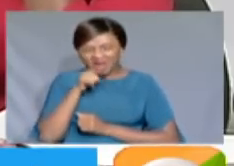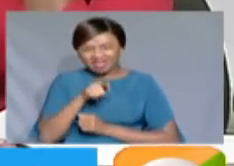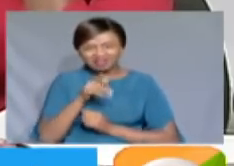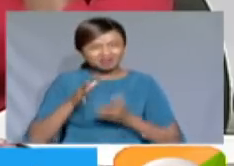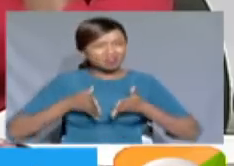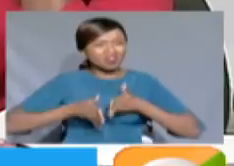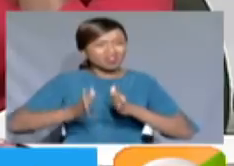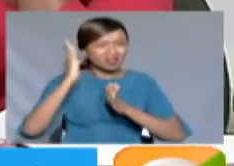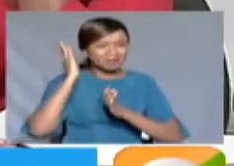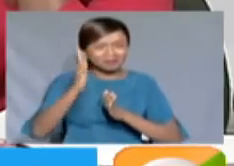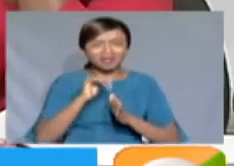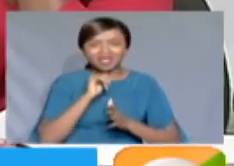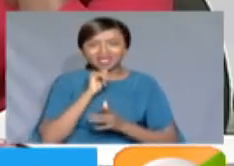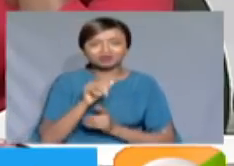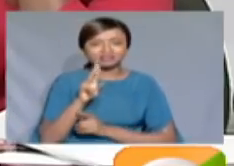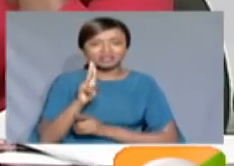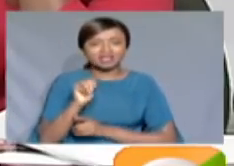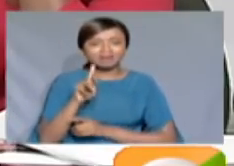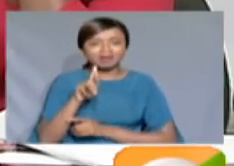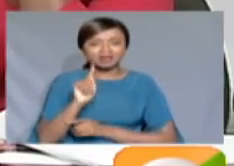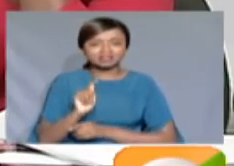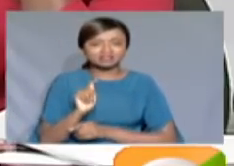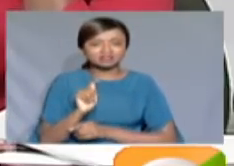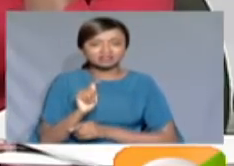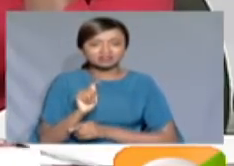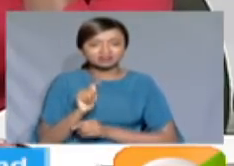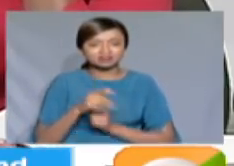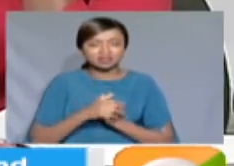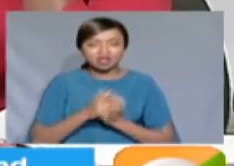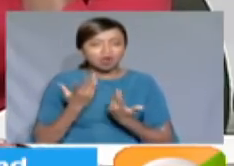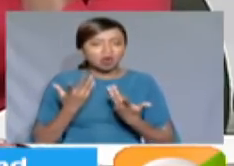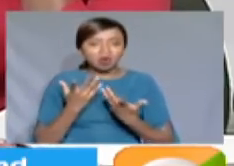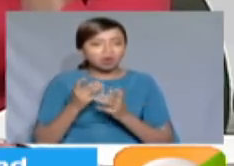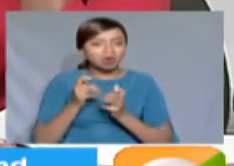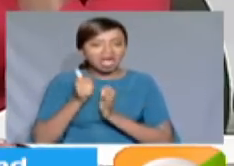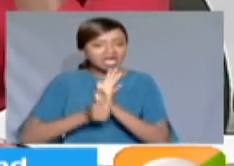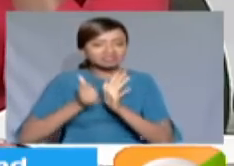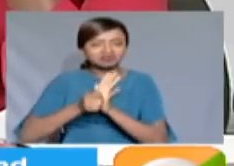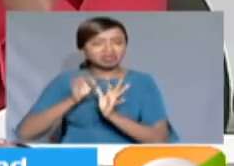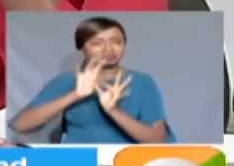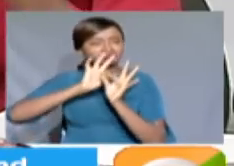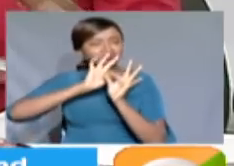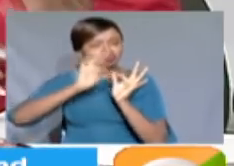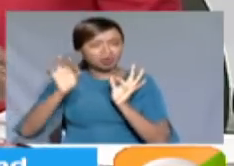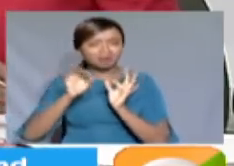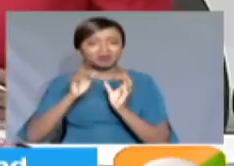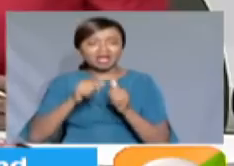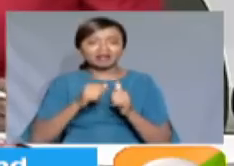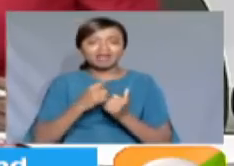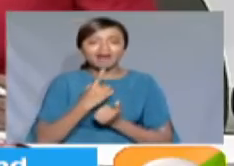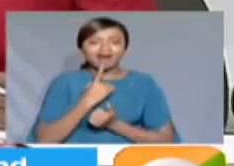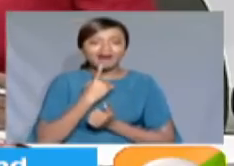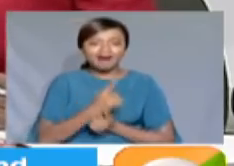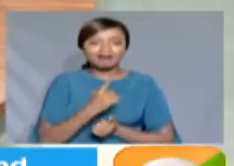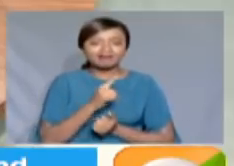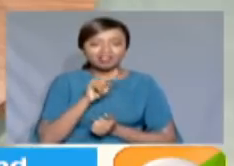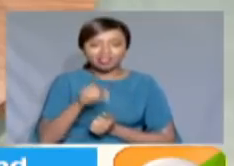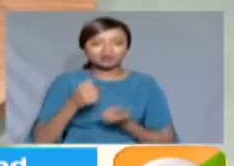expressway and not an MRT system like light rail SkyTrain? Better to move 100,000 people than 1,000